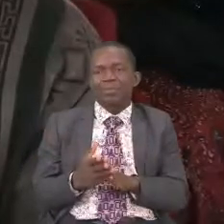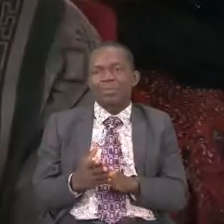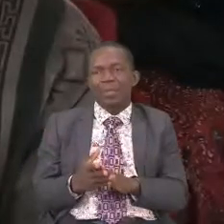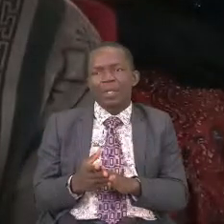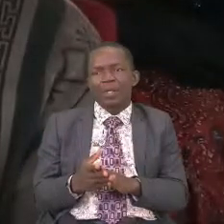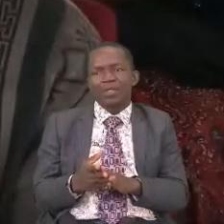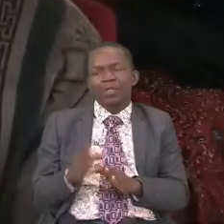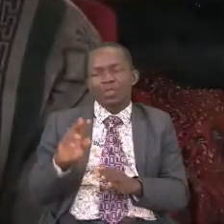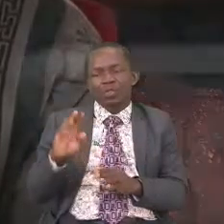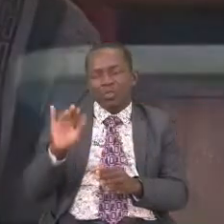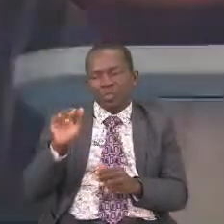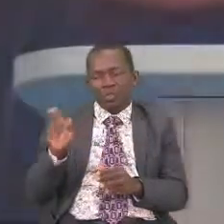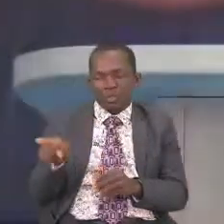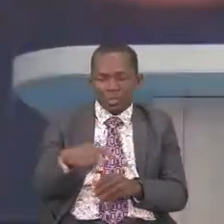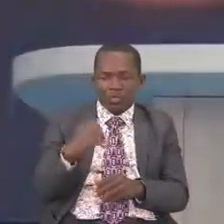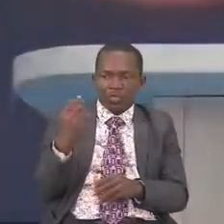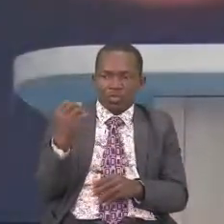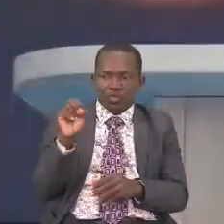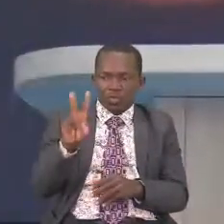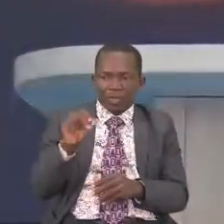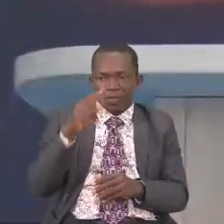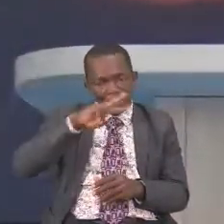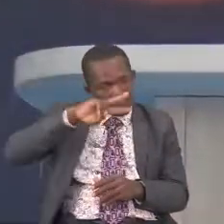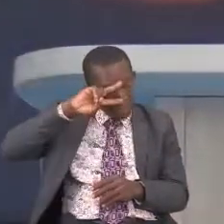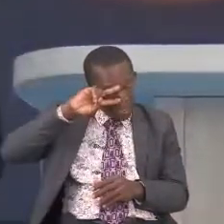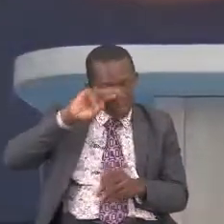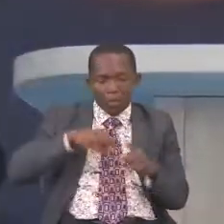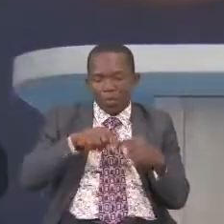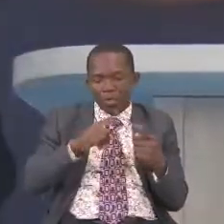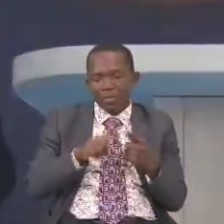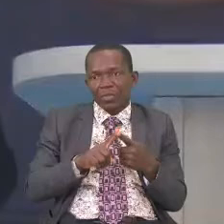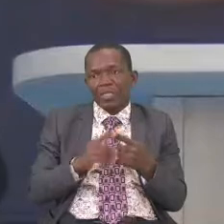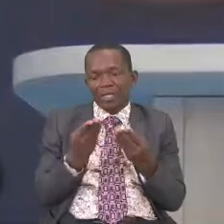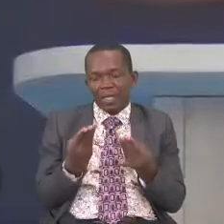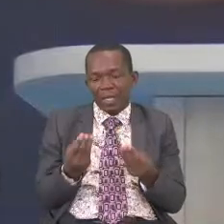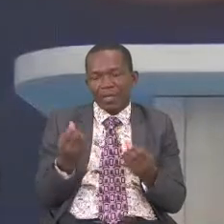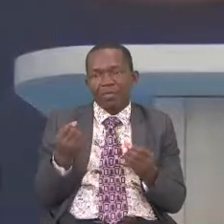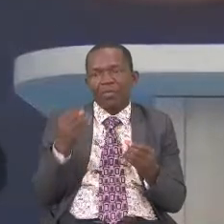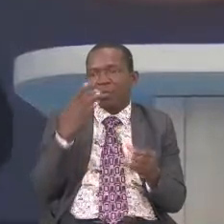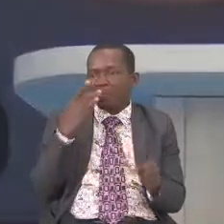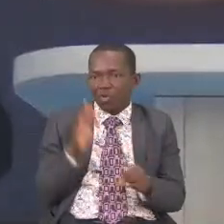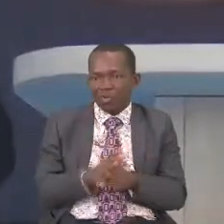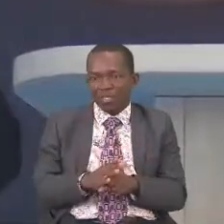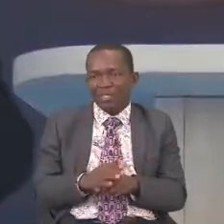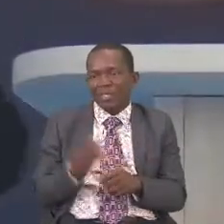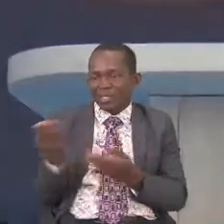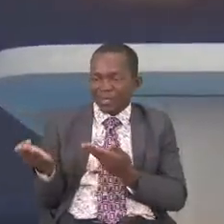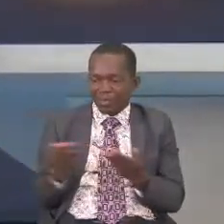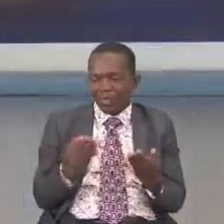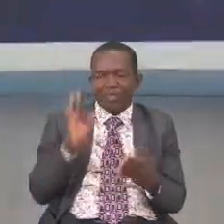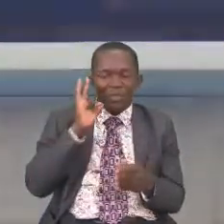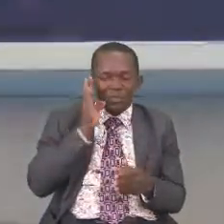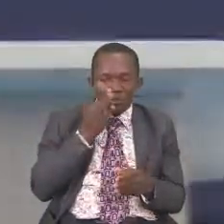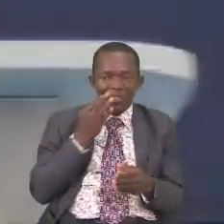12 spies went to the land of promise. They carried the fruit. They put on their